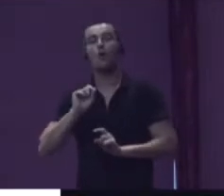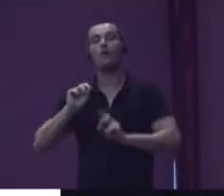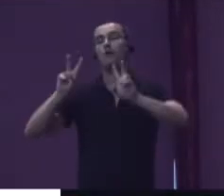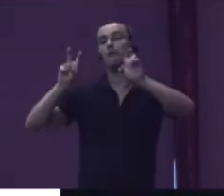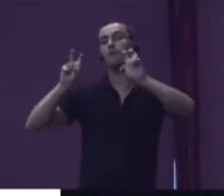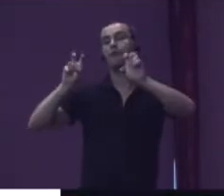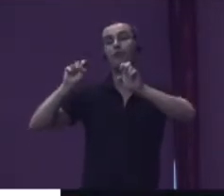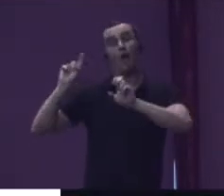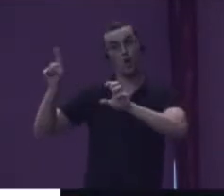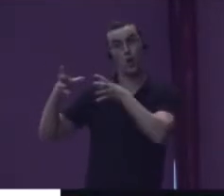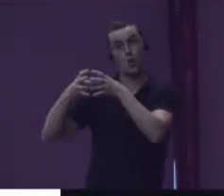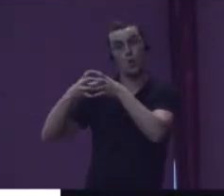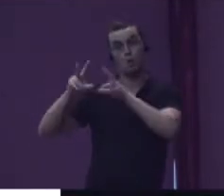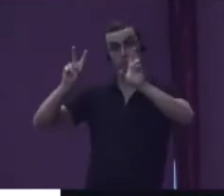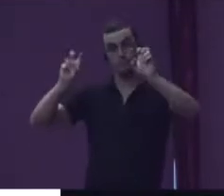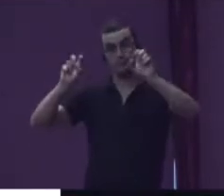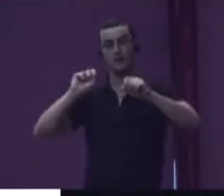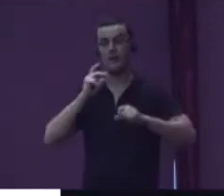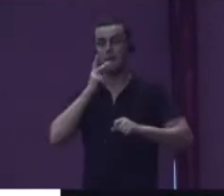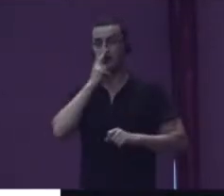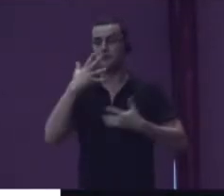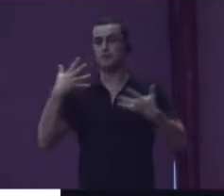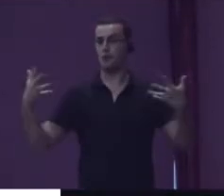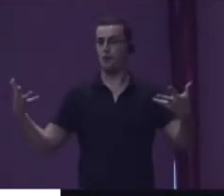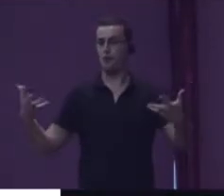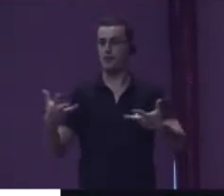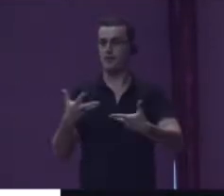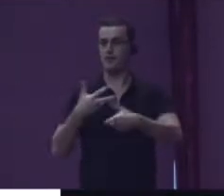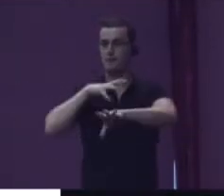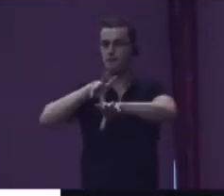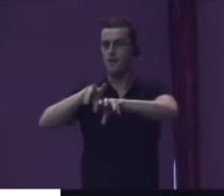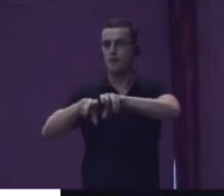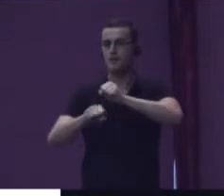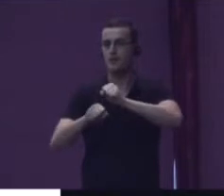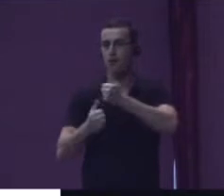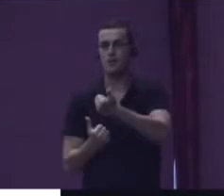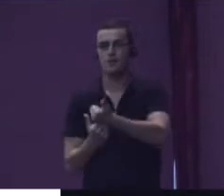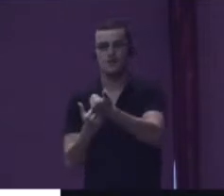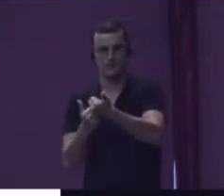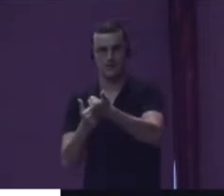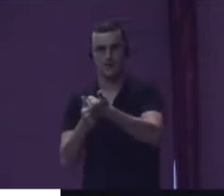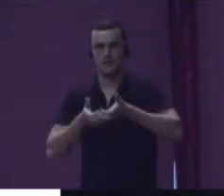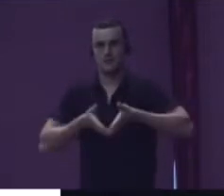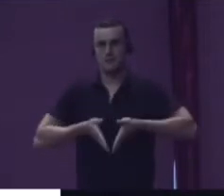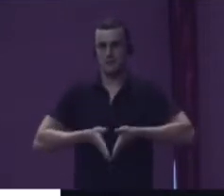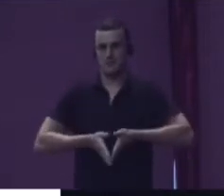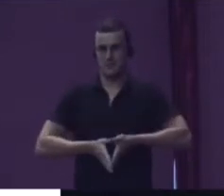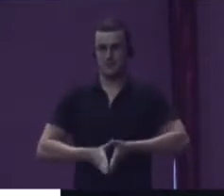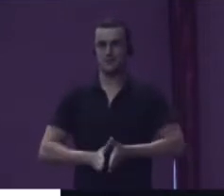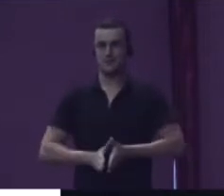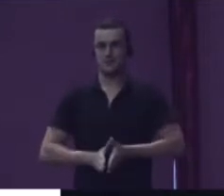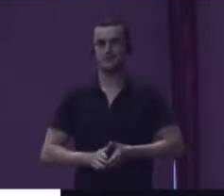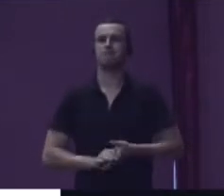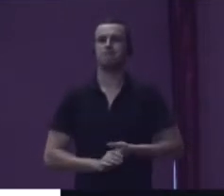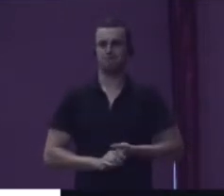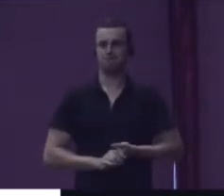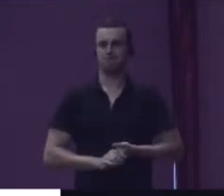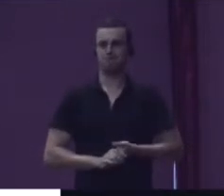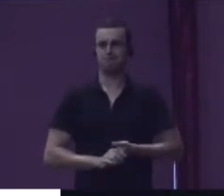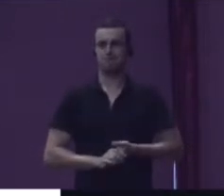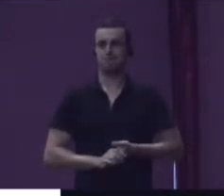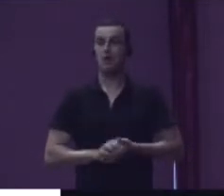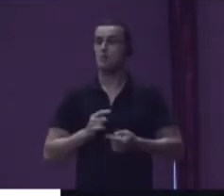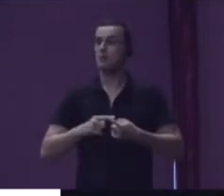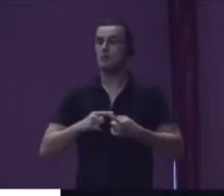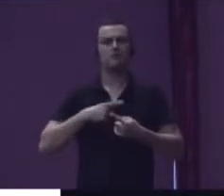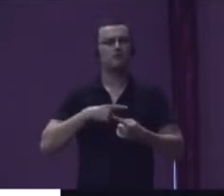to have the government and other organizations sponsor programs for younger